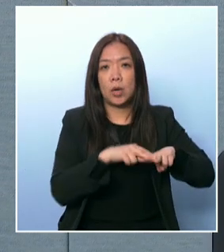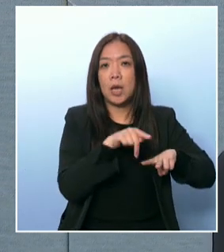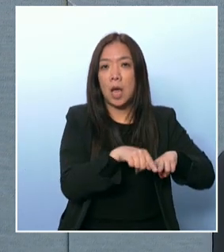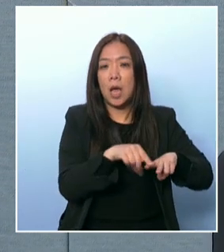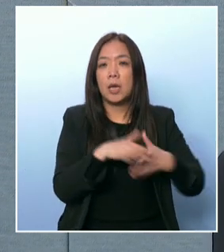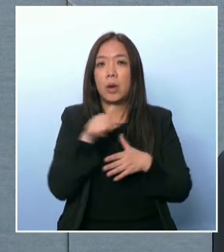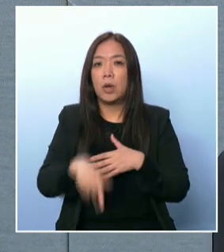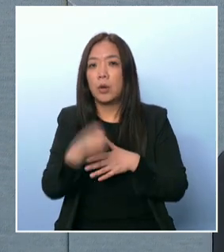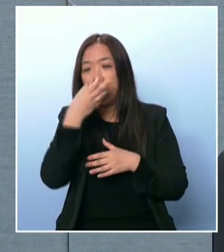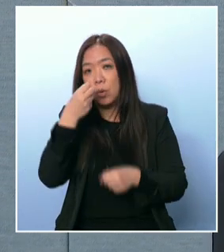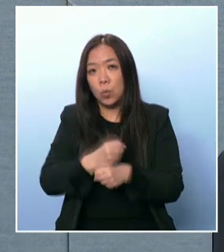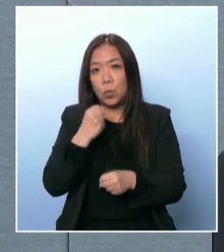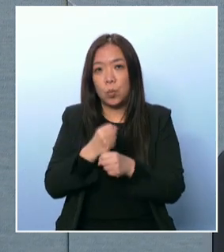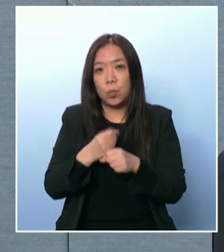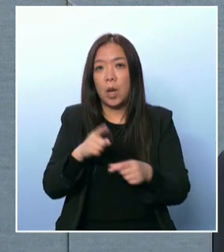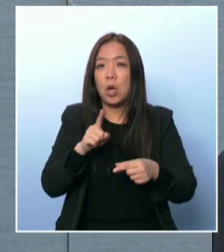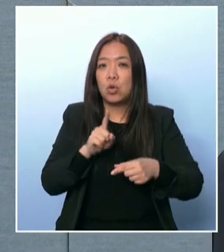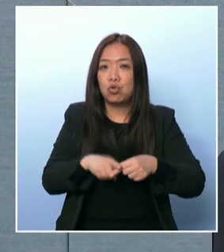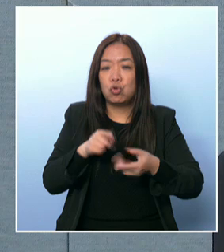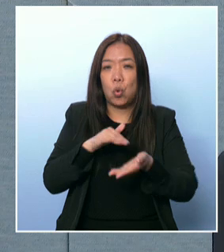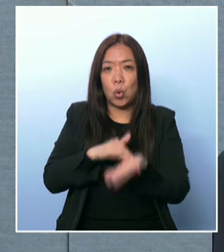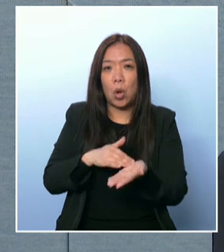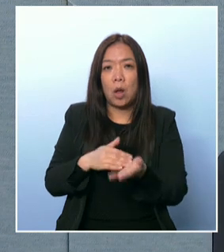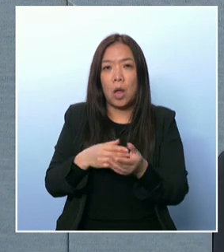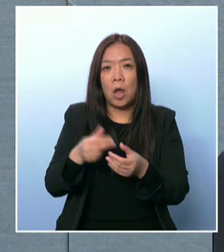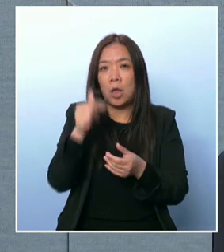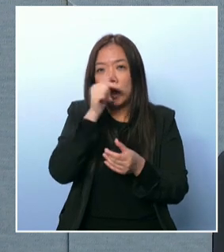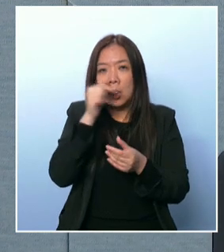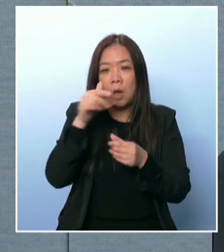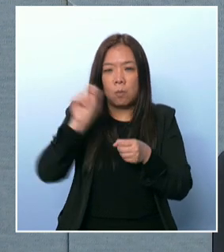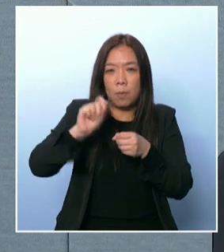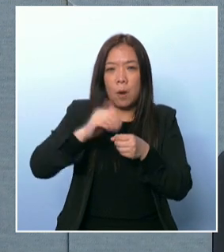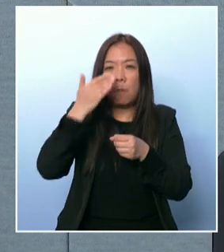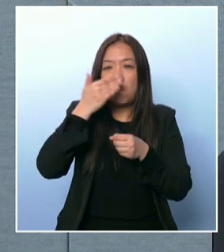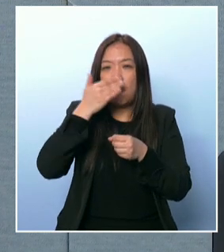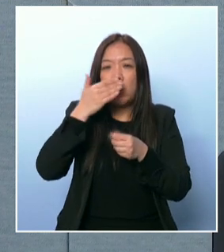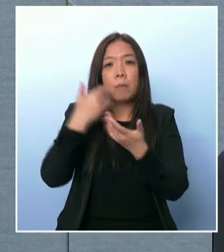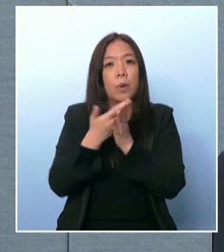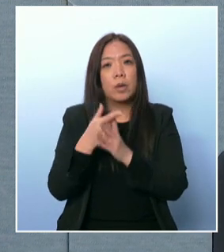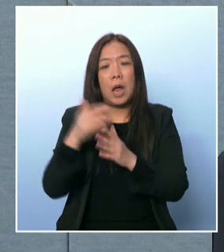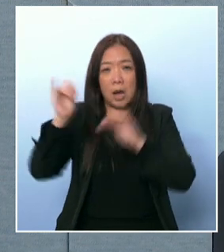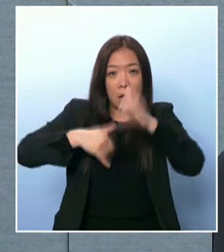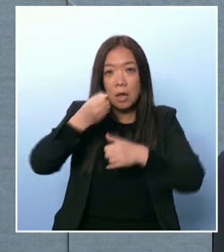Now, since we have such a world-renowned accreditation system,